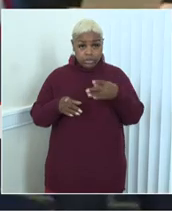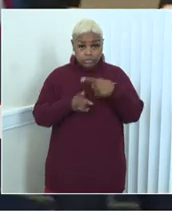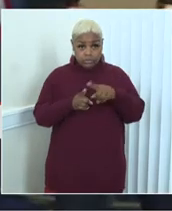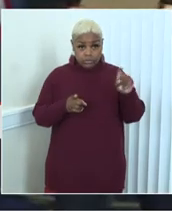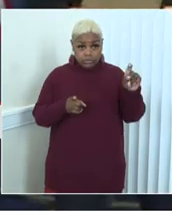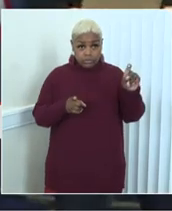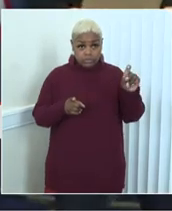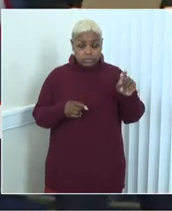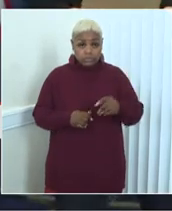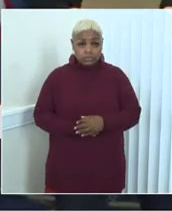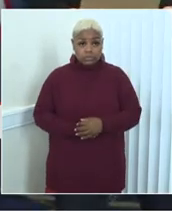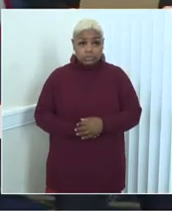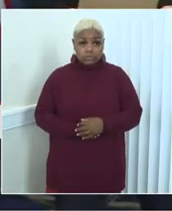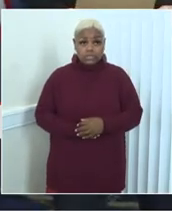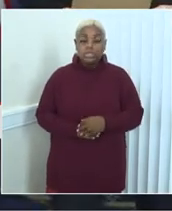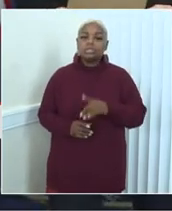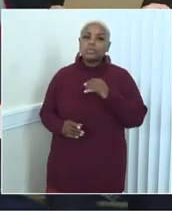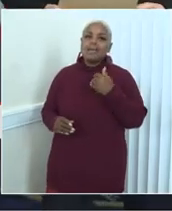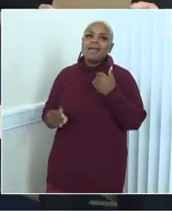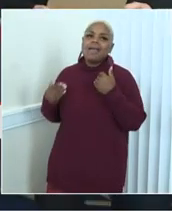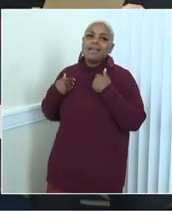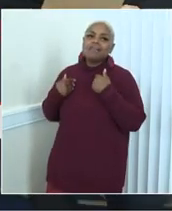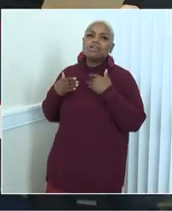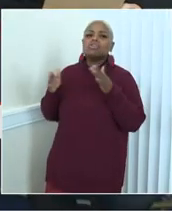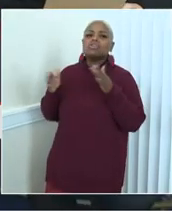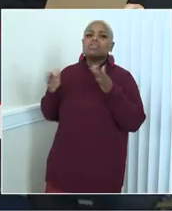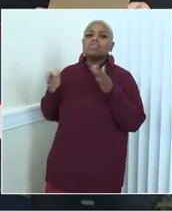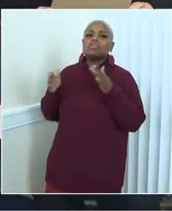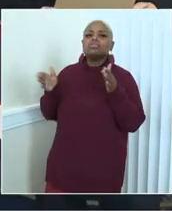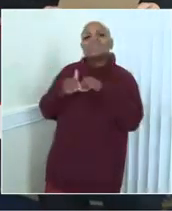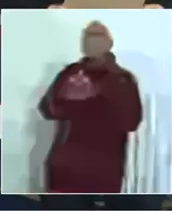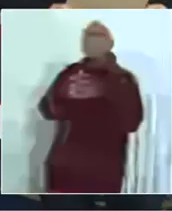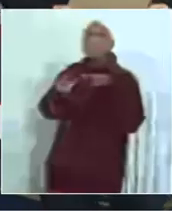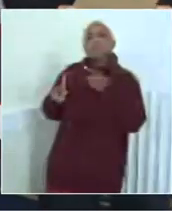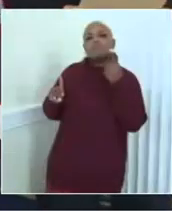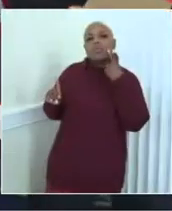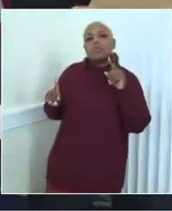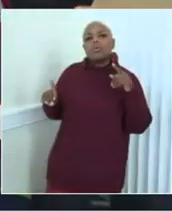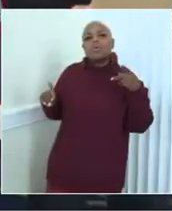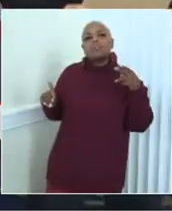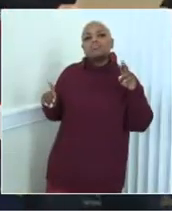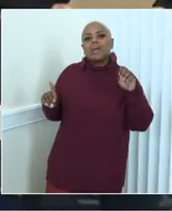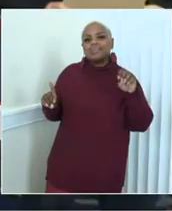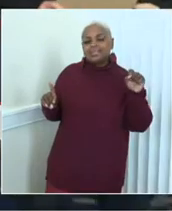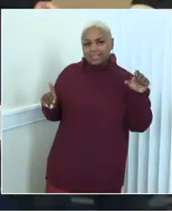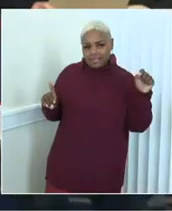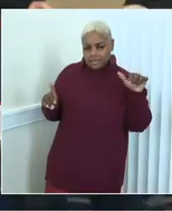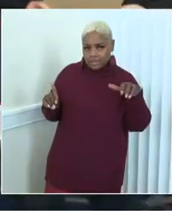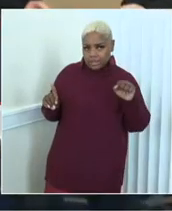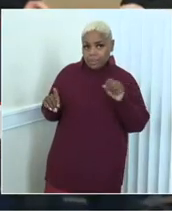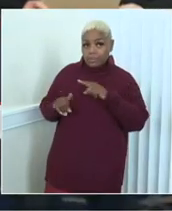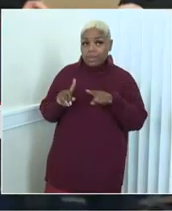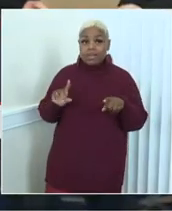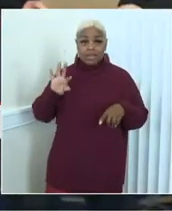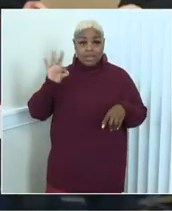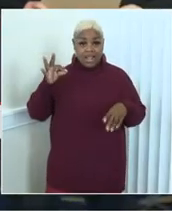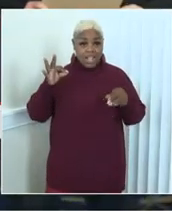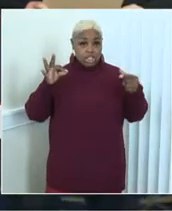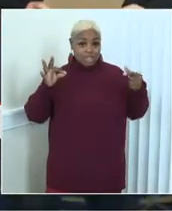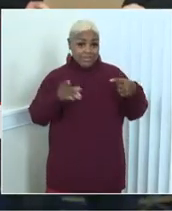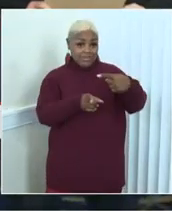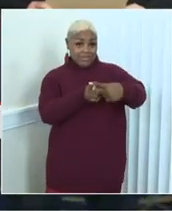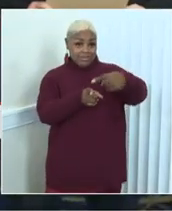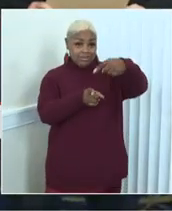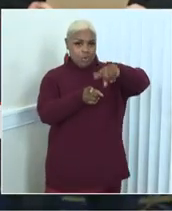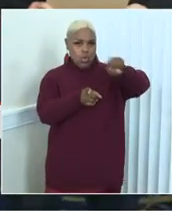smaller access point or checkpoint for press, but that at 9th and G is the only one. That is. I'm sure they'll share it with you, Mark. So for